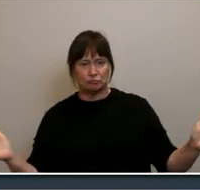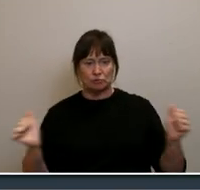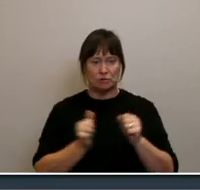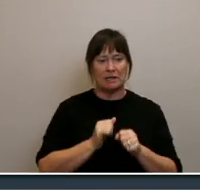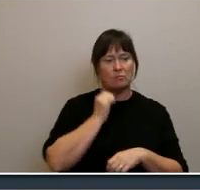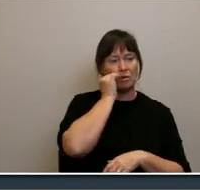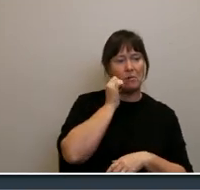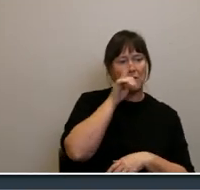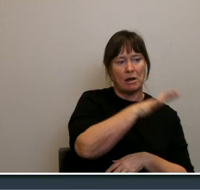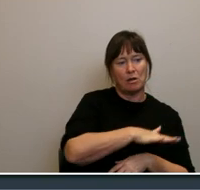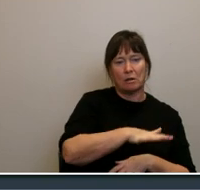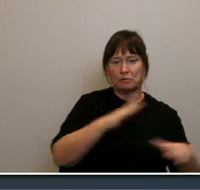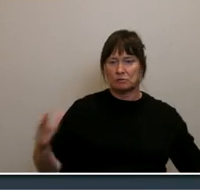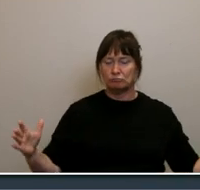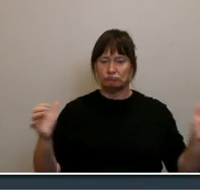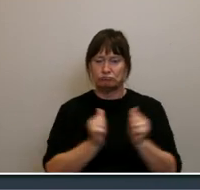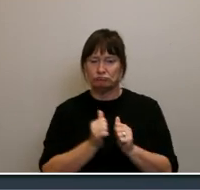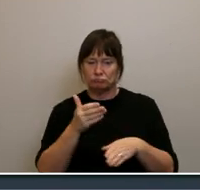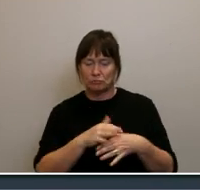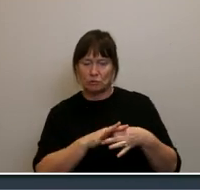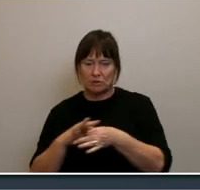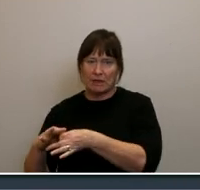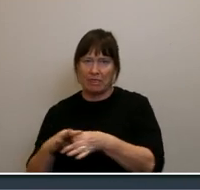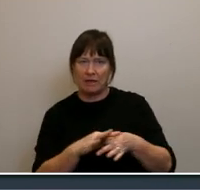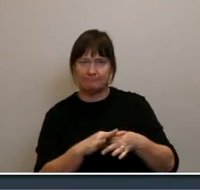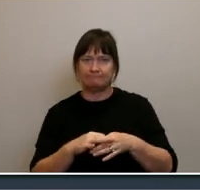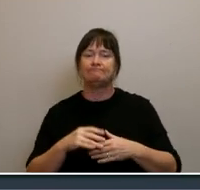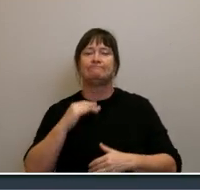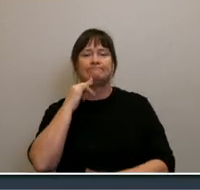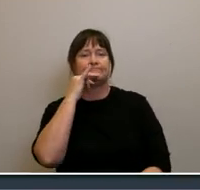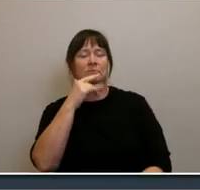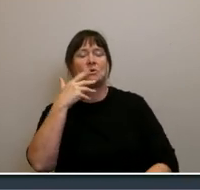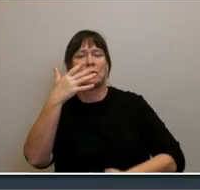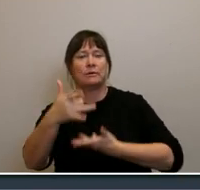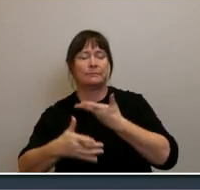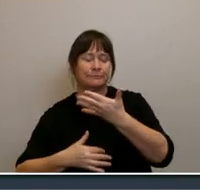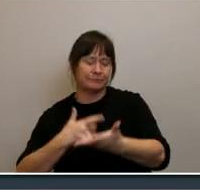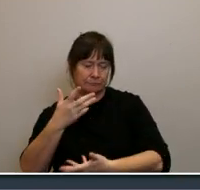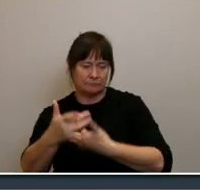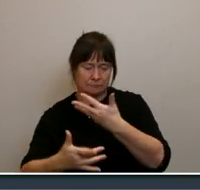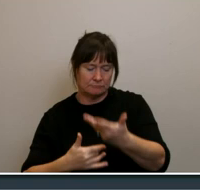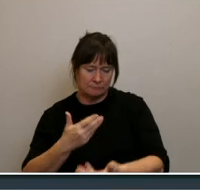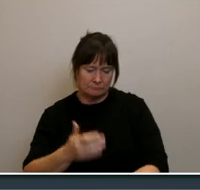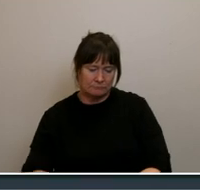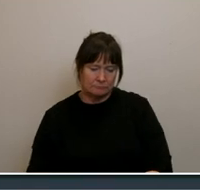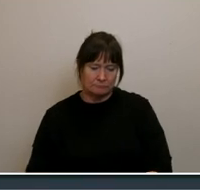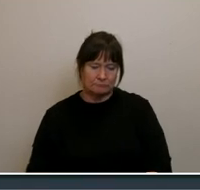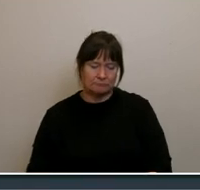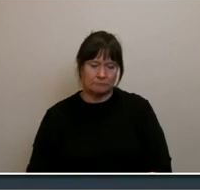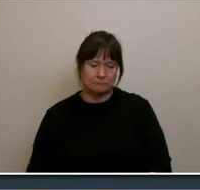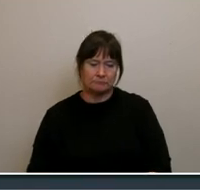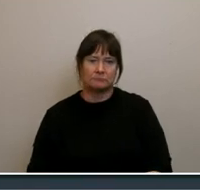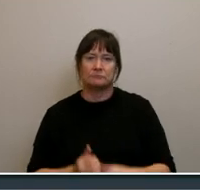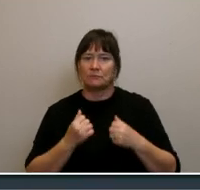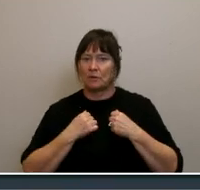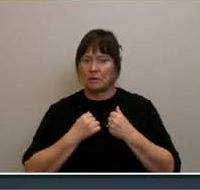nei te whanganui Aorotu. Te mana I noho I runga I te whānau nei, mai rā anō, mai rā anō. The mana of the land